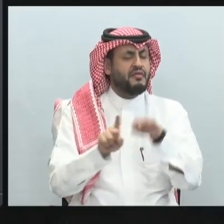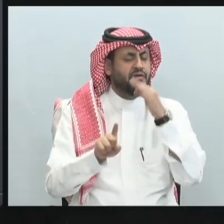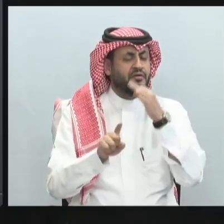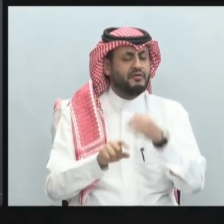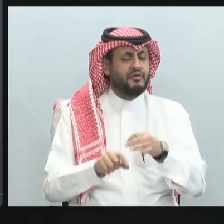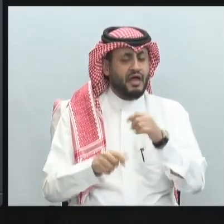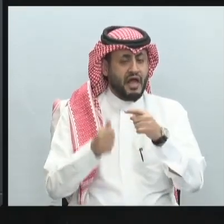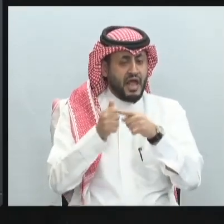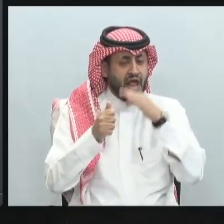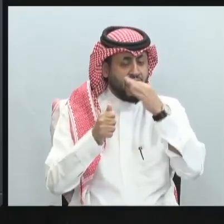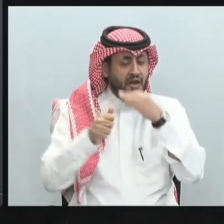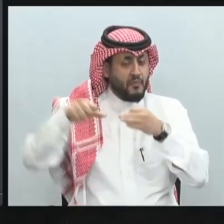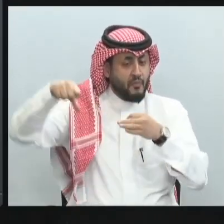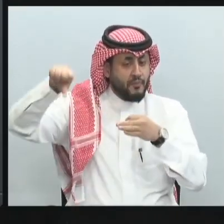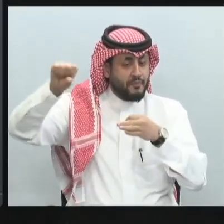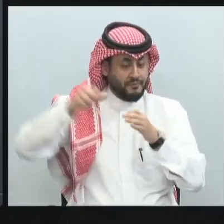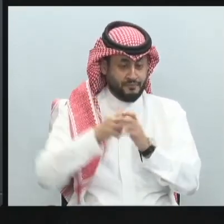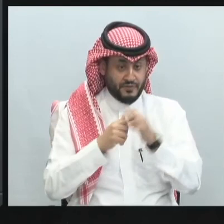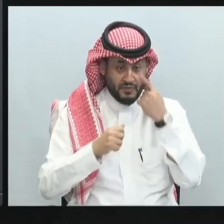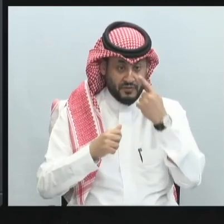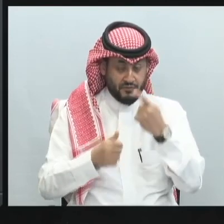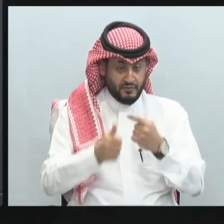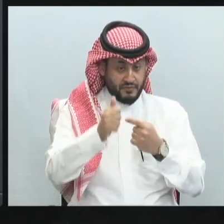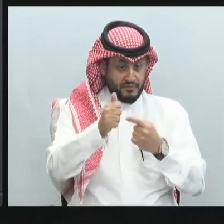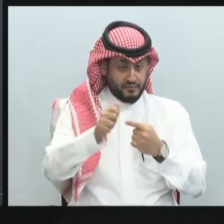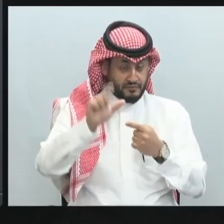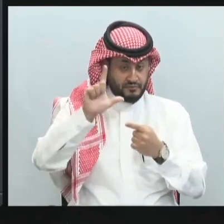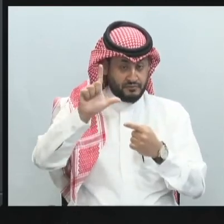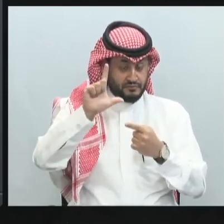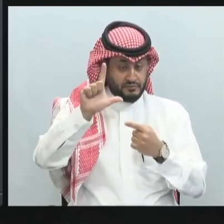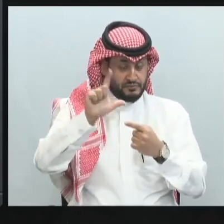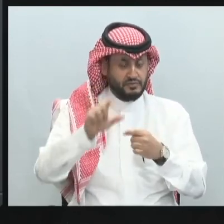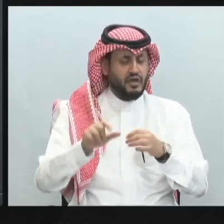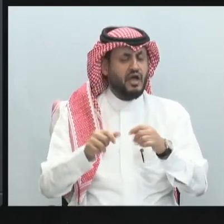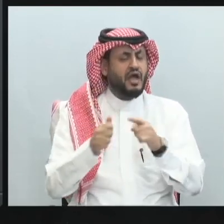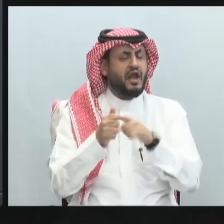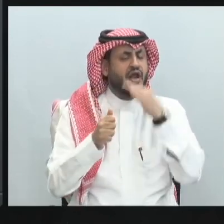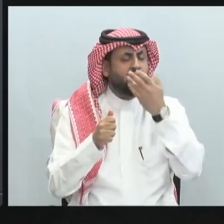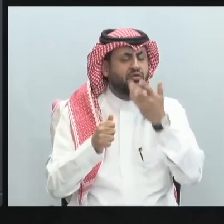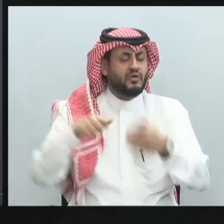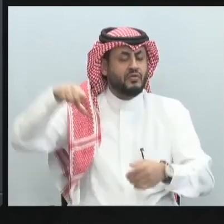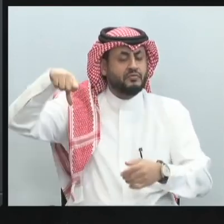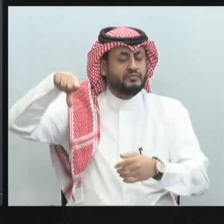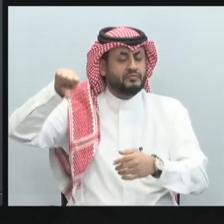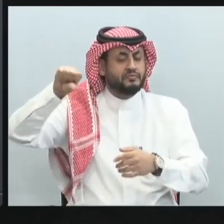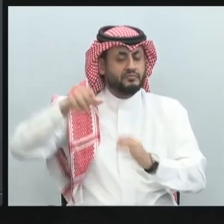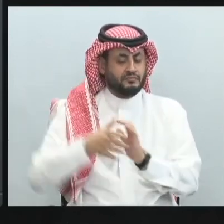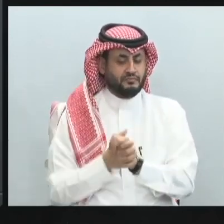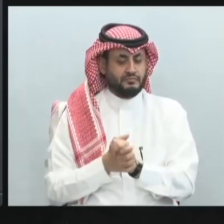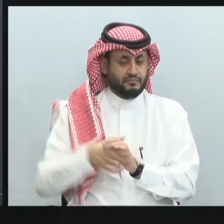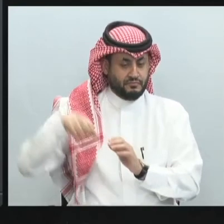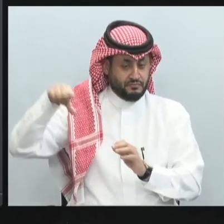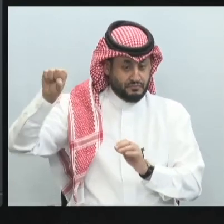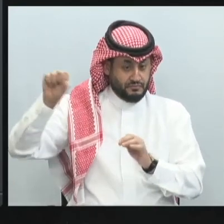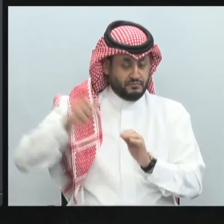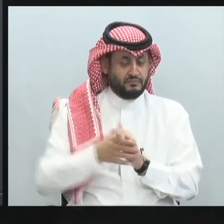as O. Okay? If you find double L, okay, you will pronounce what? The A here as O. Okay?